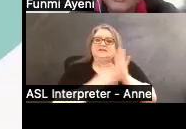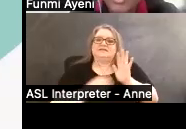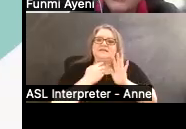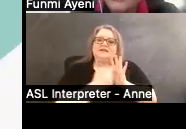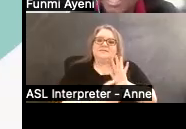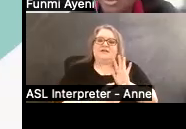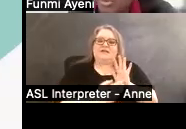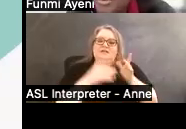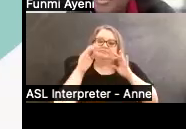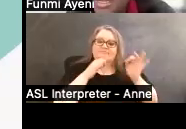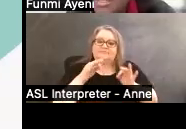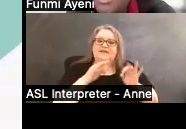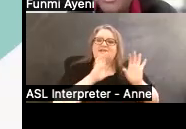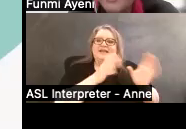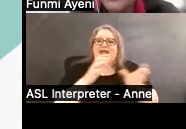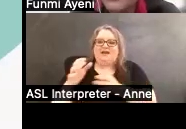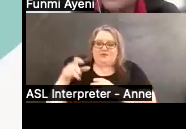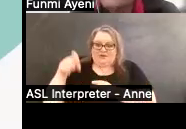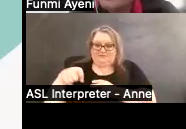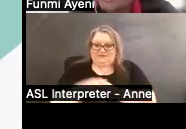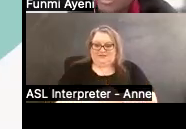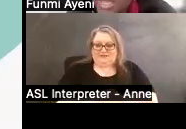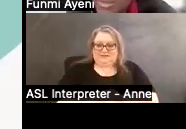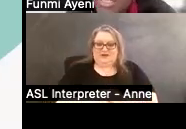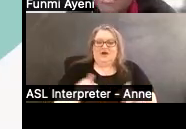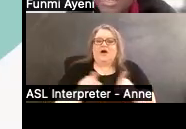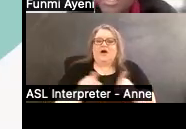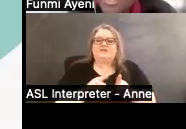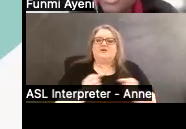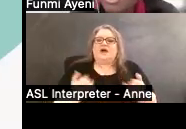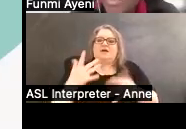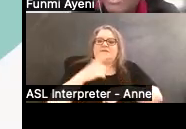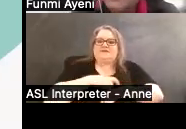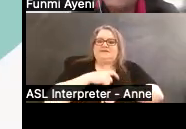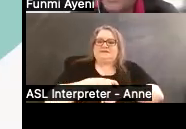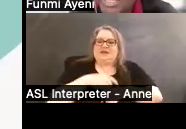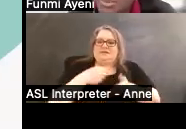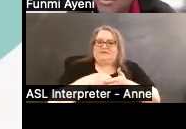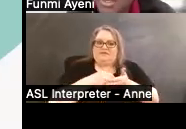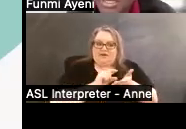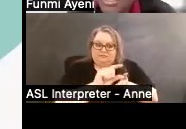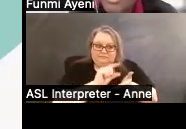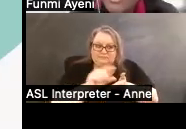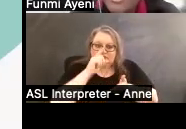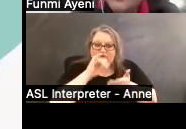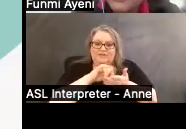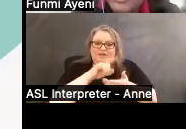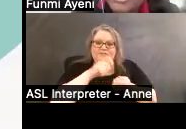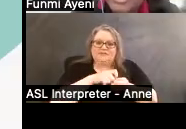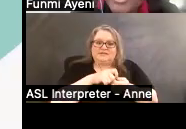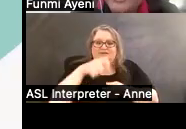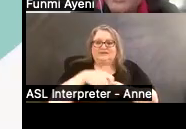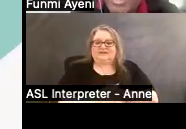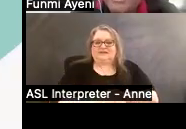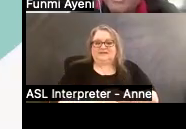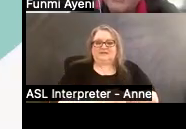that denotes the category of needs, as well as the number of times that funding was provided for that specific need. And so we